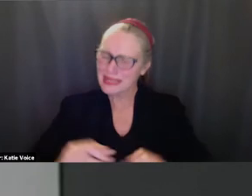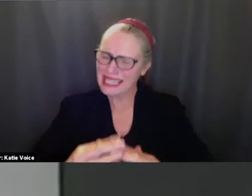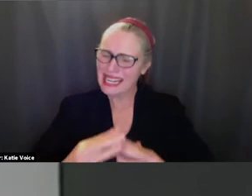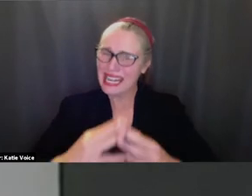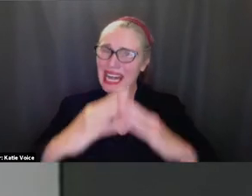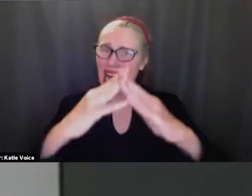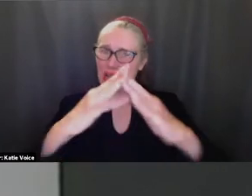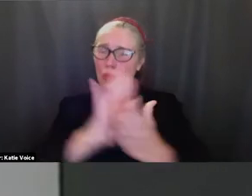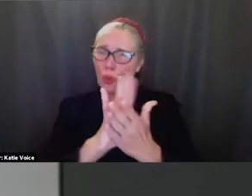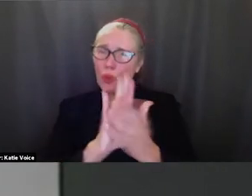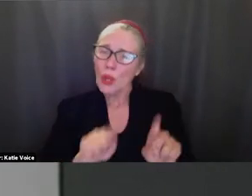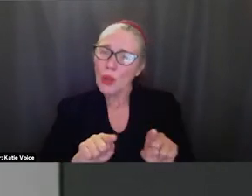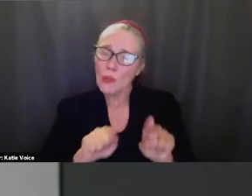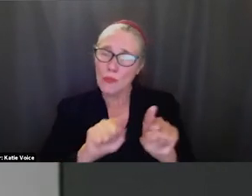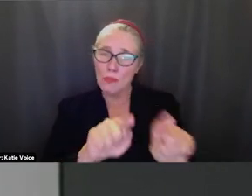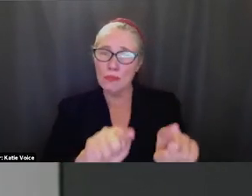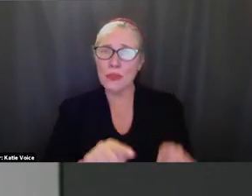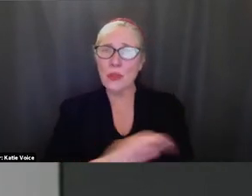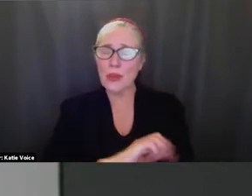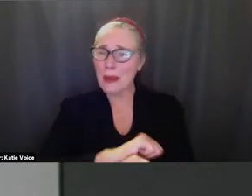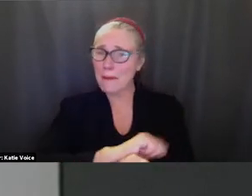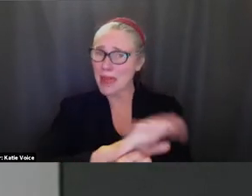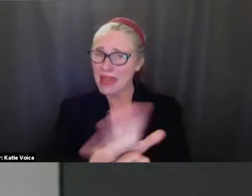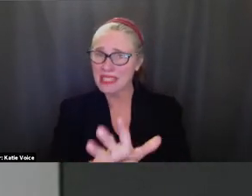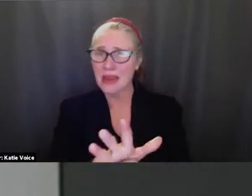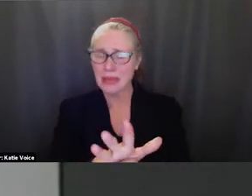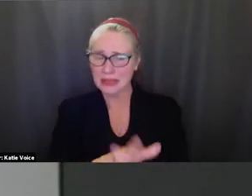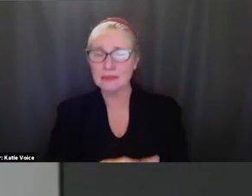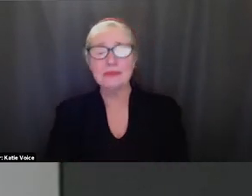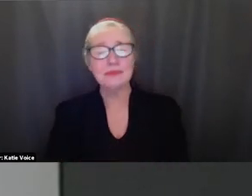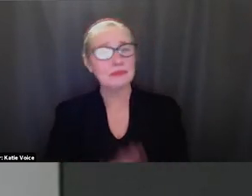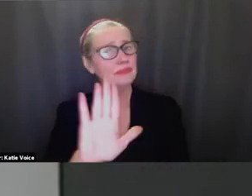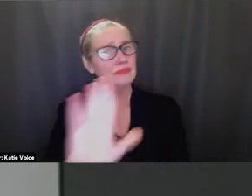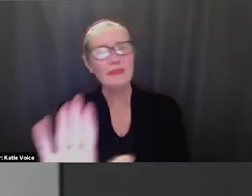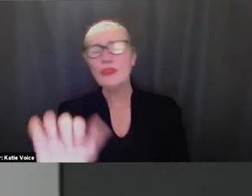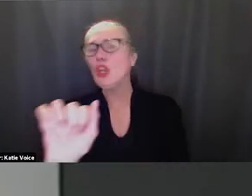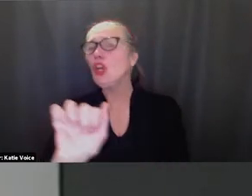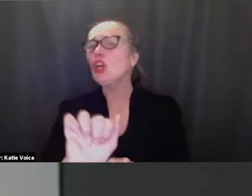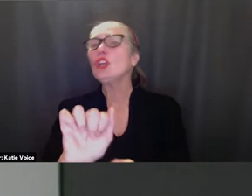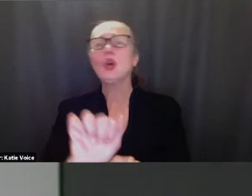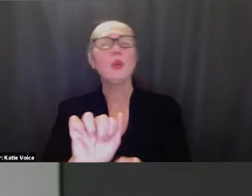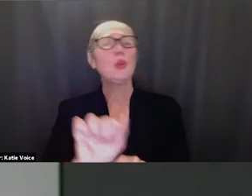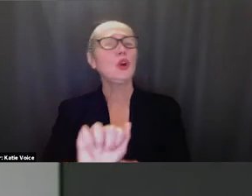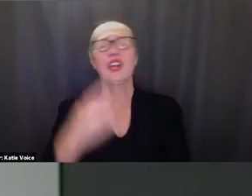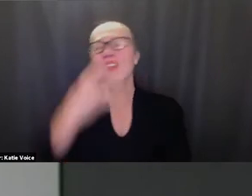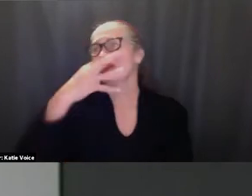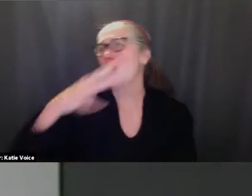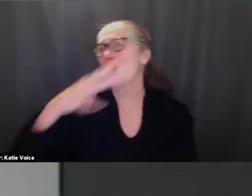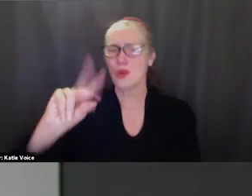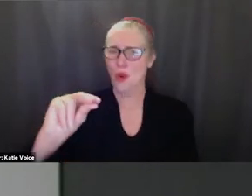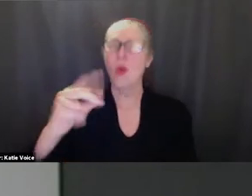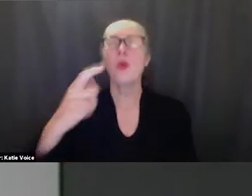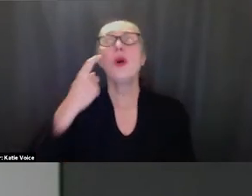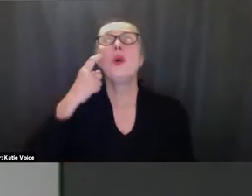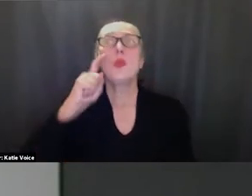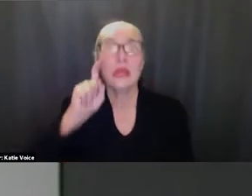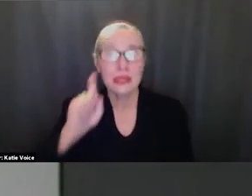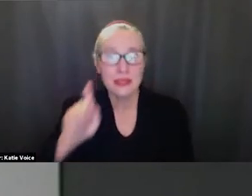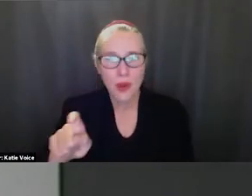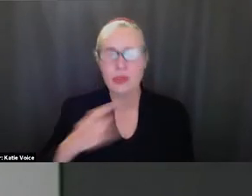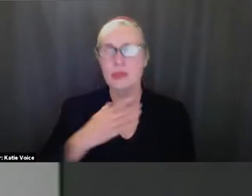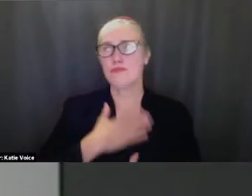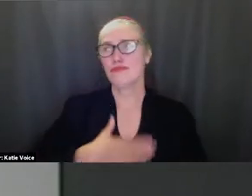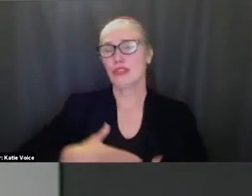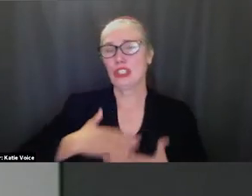pandemic environment so your work is has not gone unnoticed i'm continuing to work